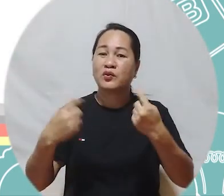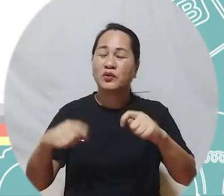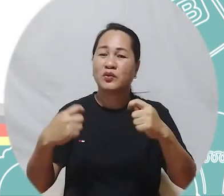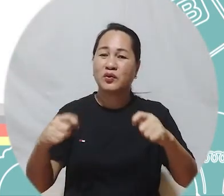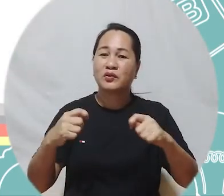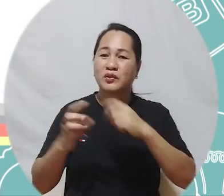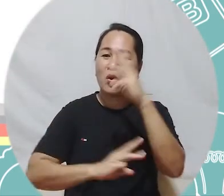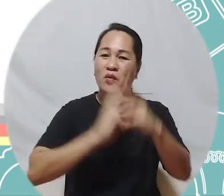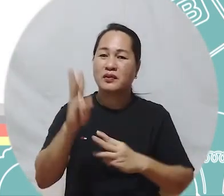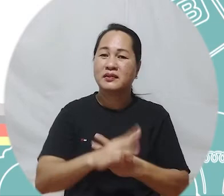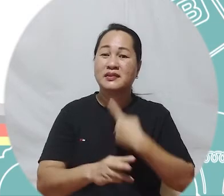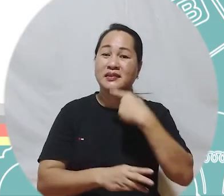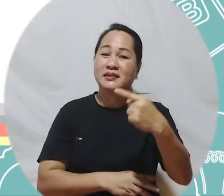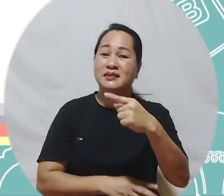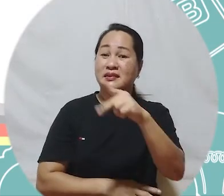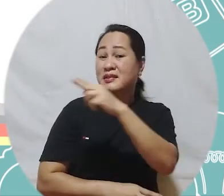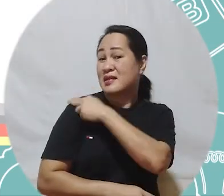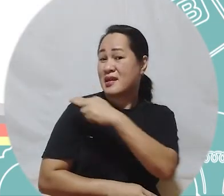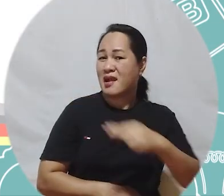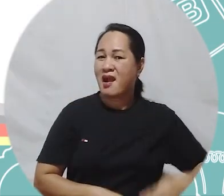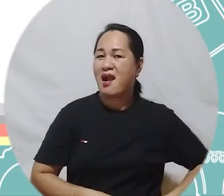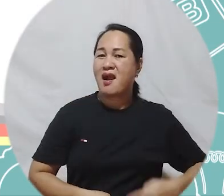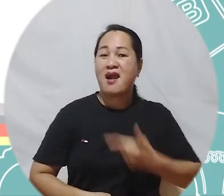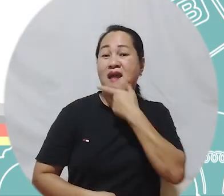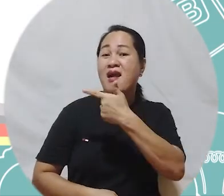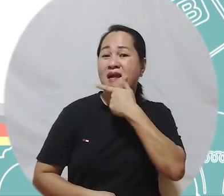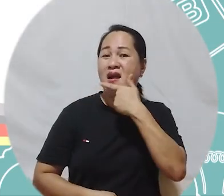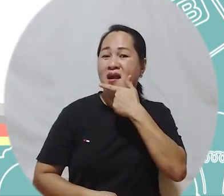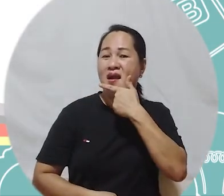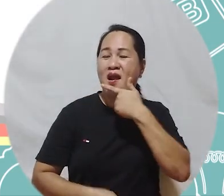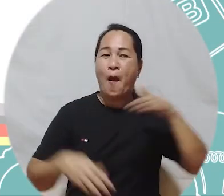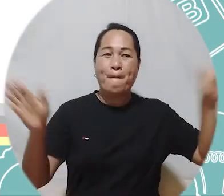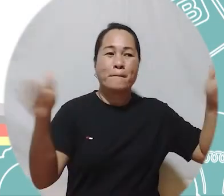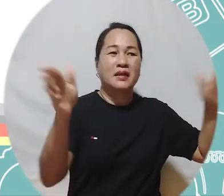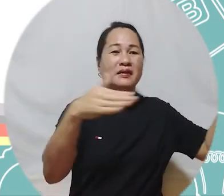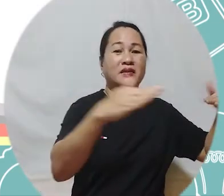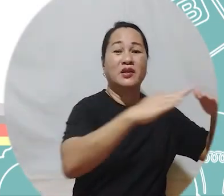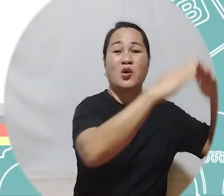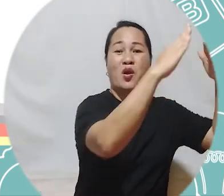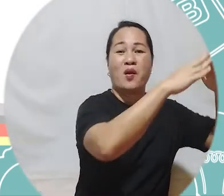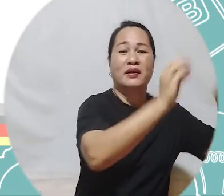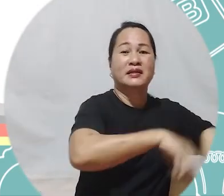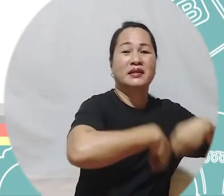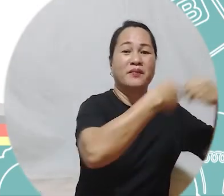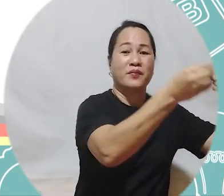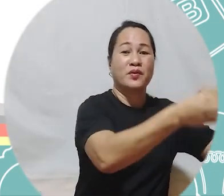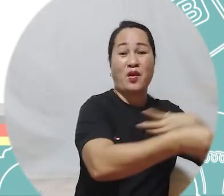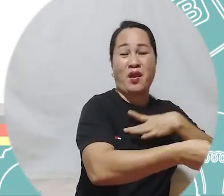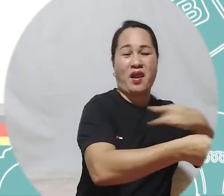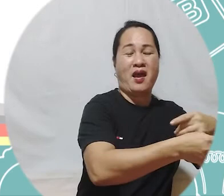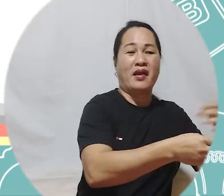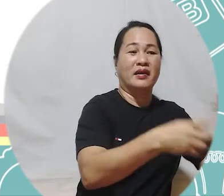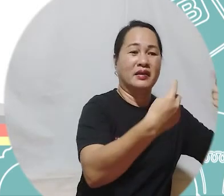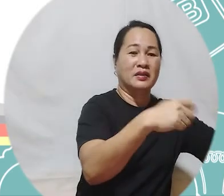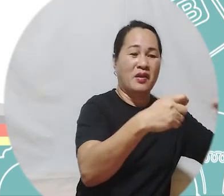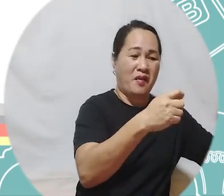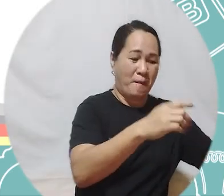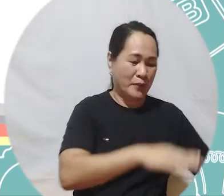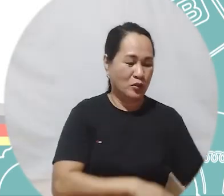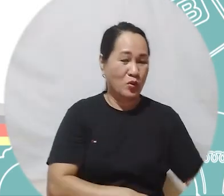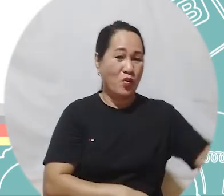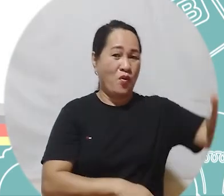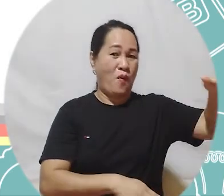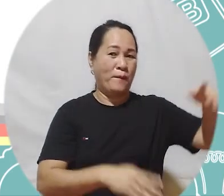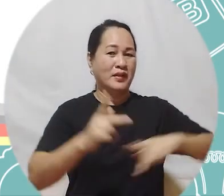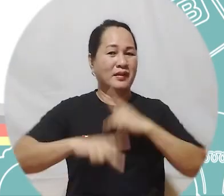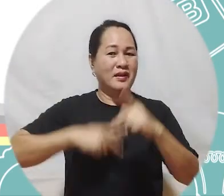world, says King Harold. Ha ha ha! I will fly to your house and give you your favorite toy if you will grow up